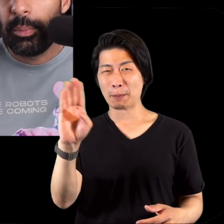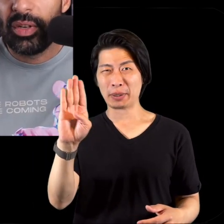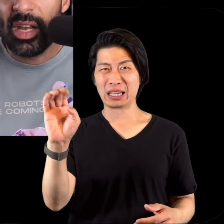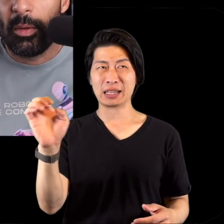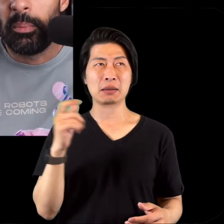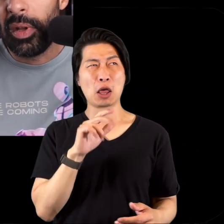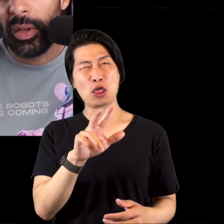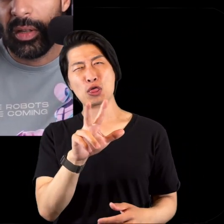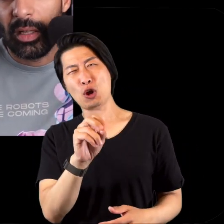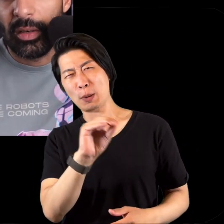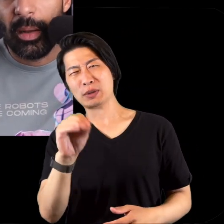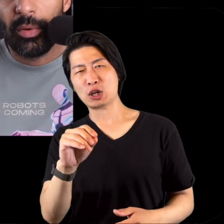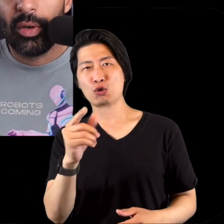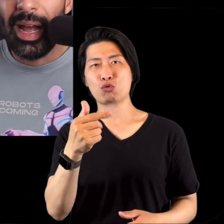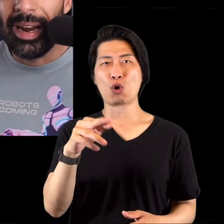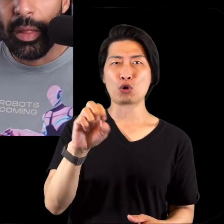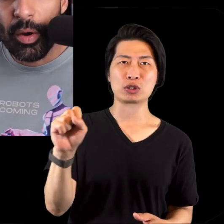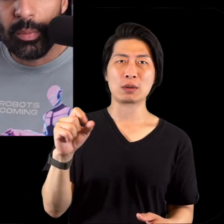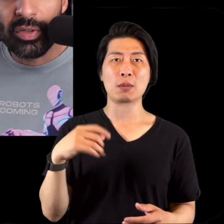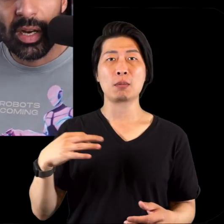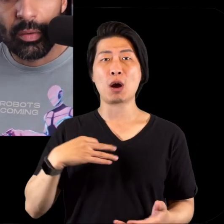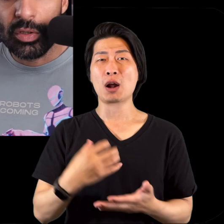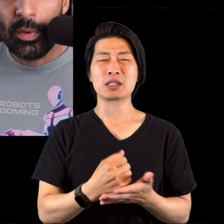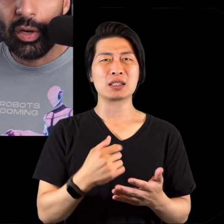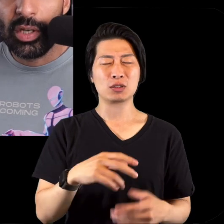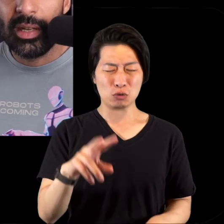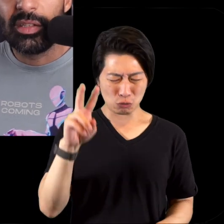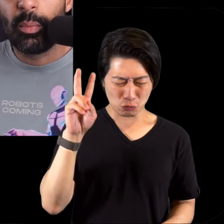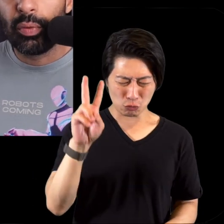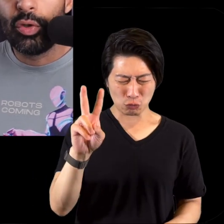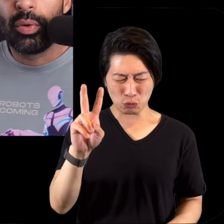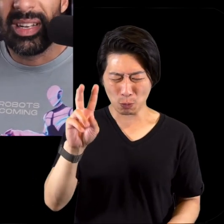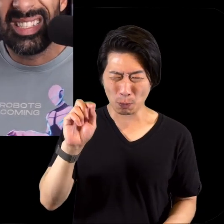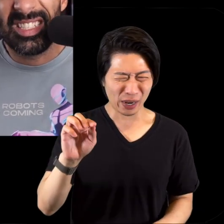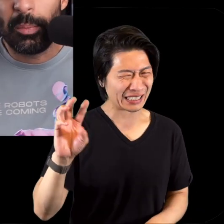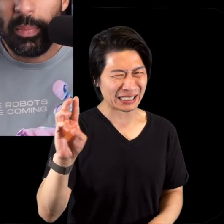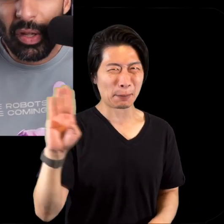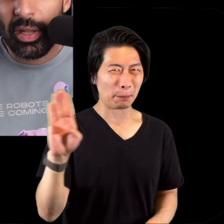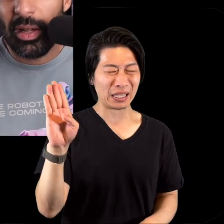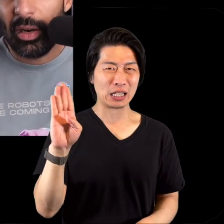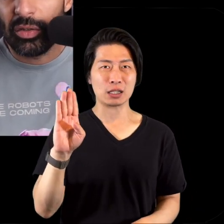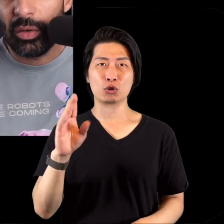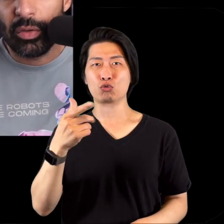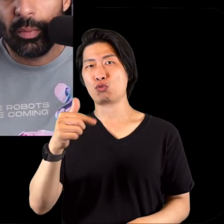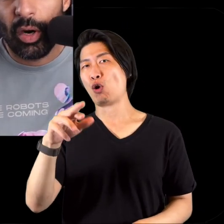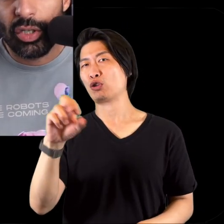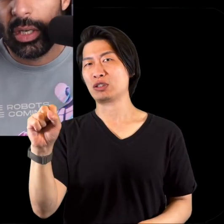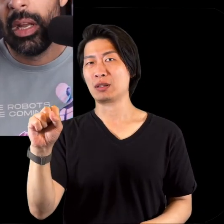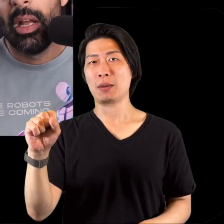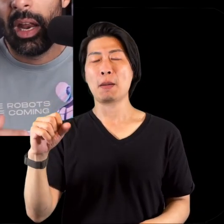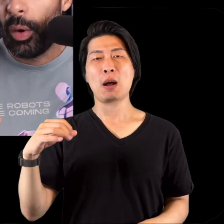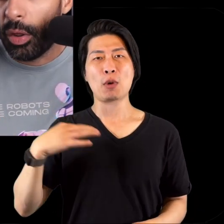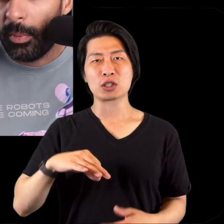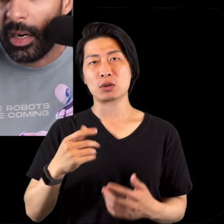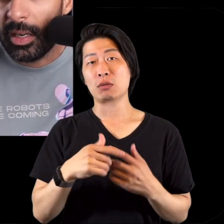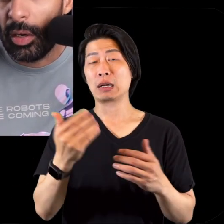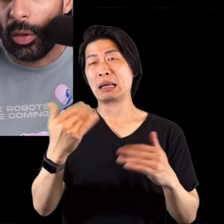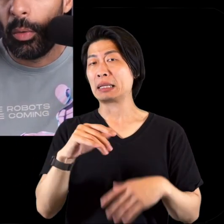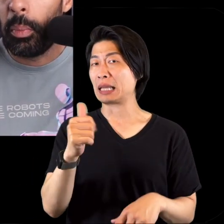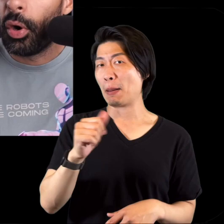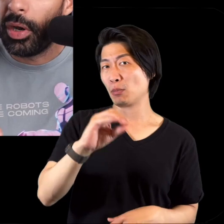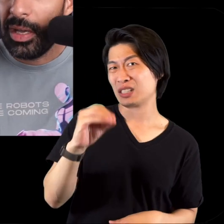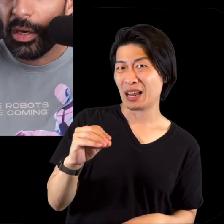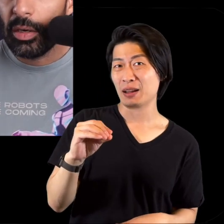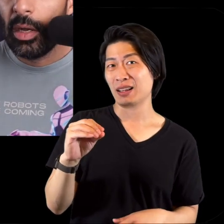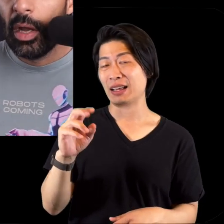that $8.7 billion number at a 30% gross margin, that's $2.6 billion in gross margin in North America